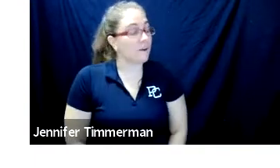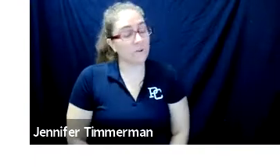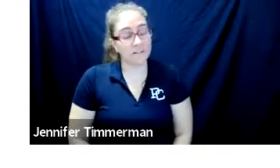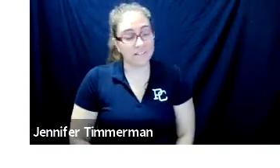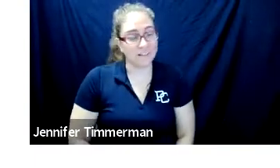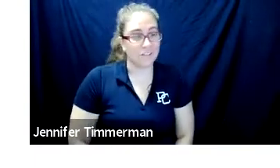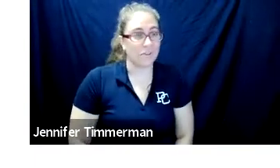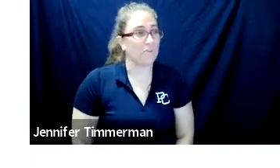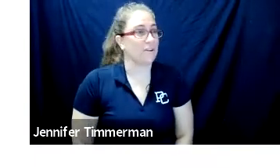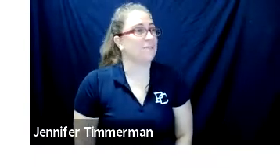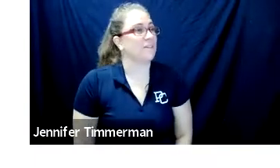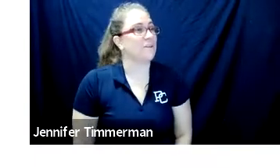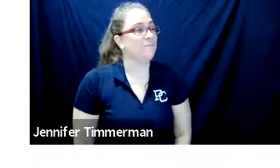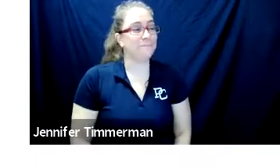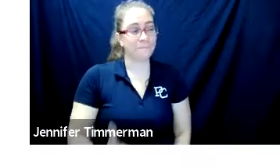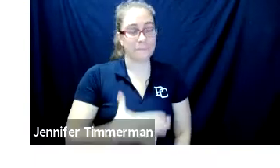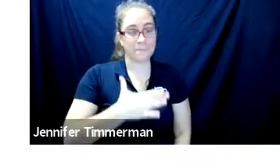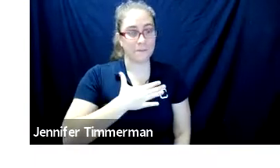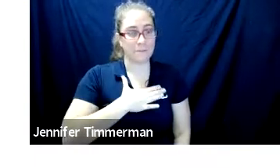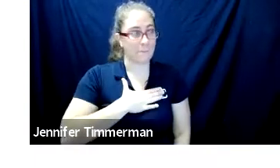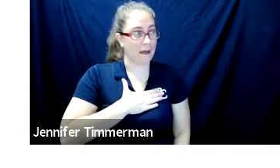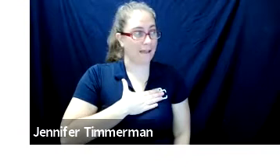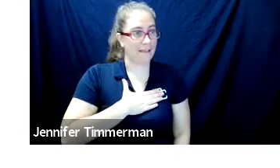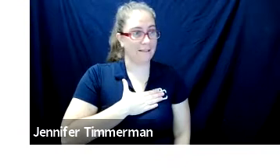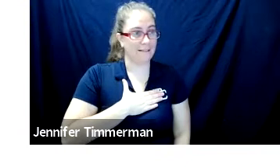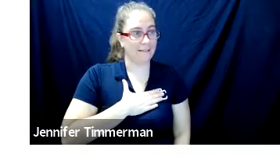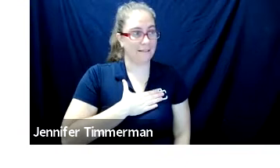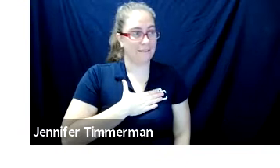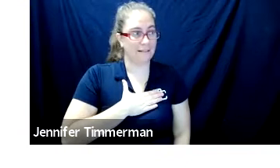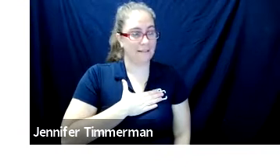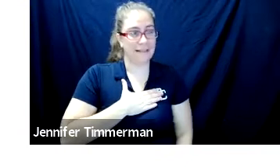And now we're going to tell each other what our names are. My